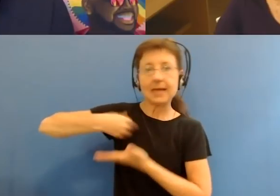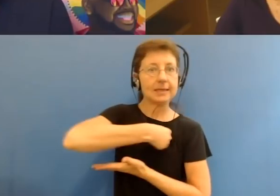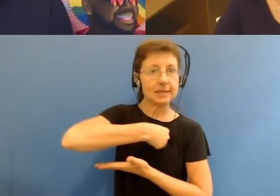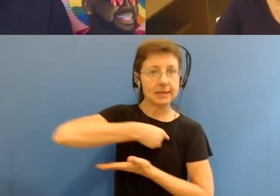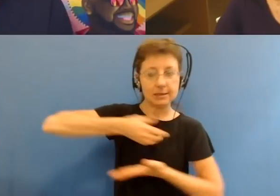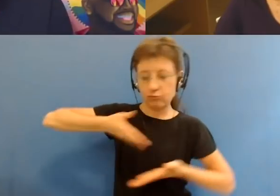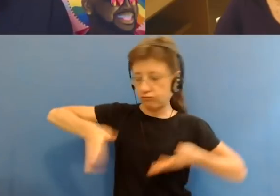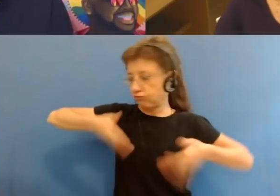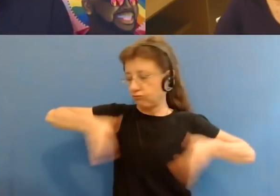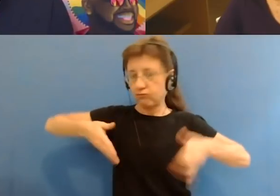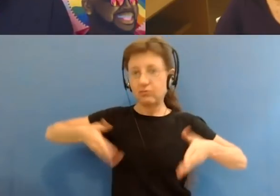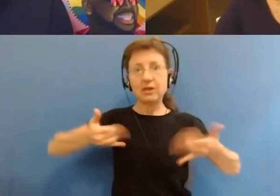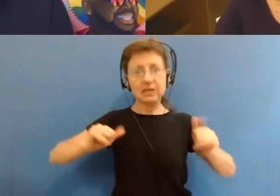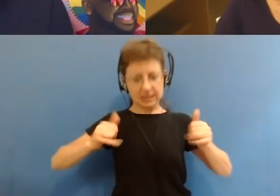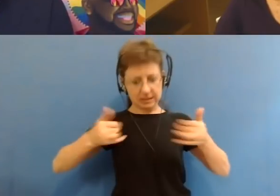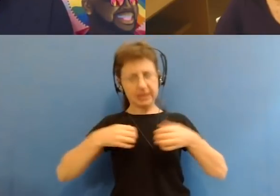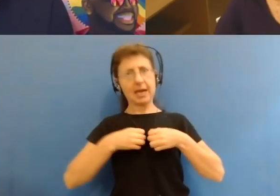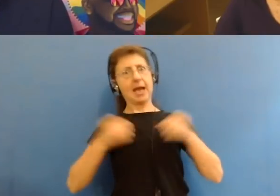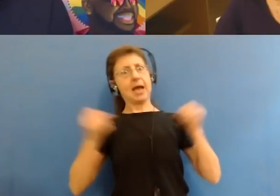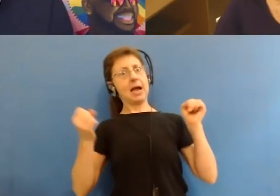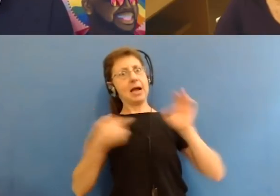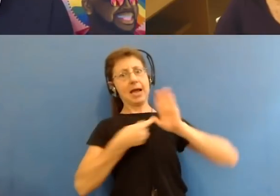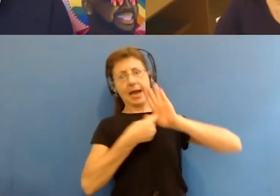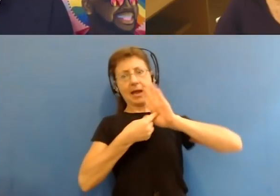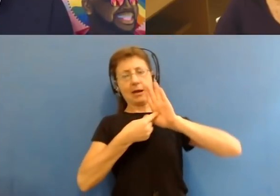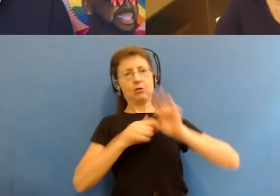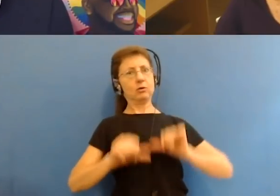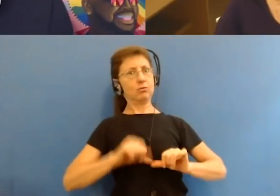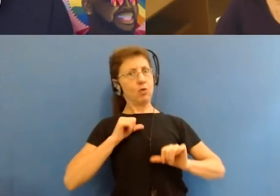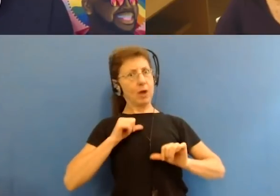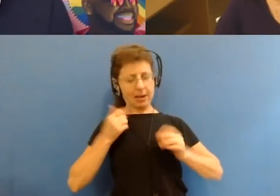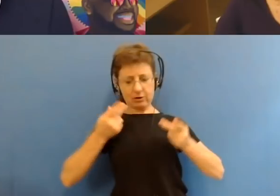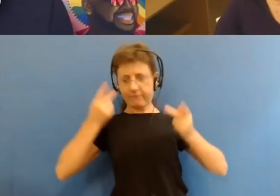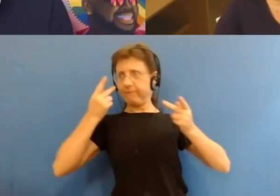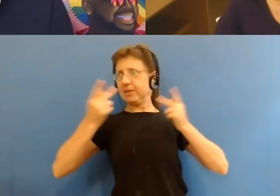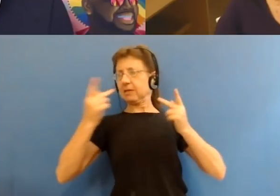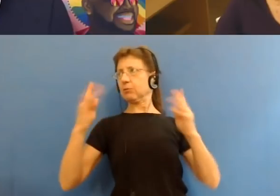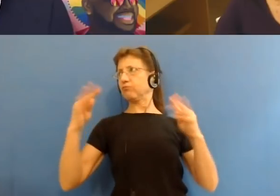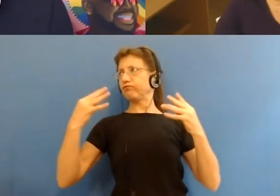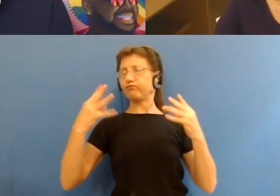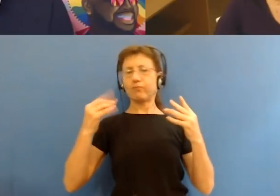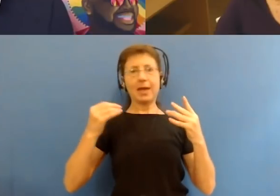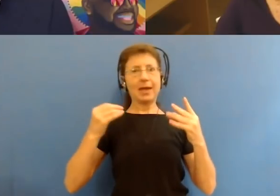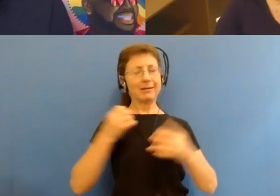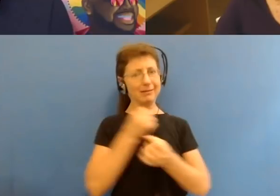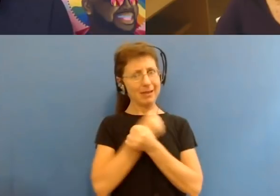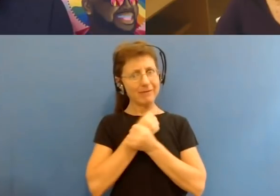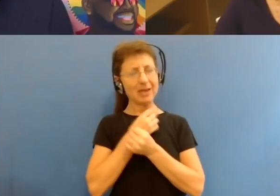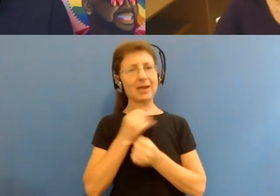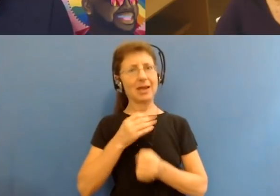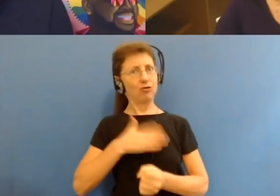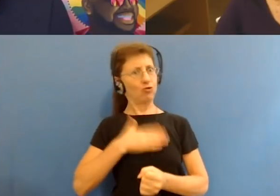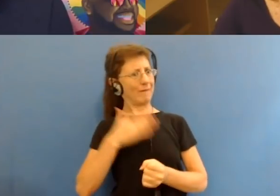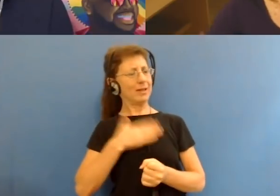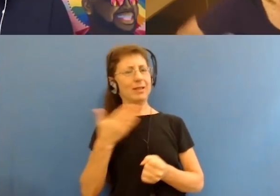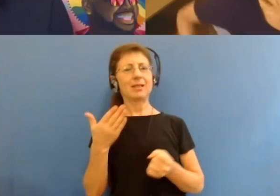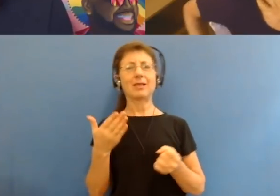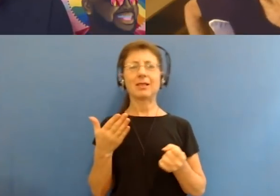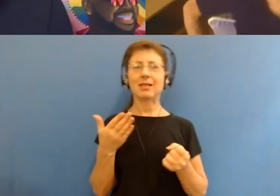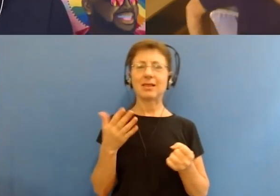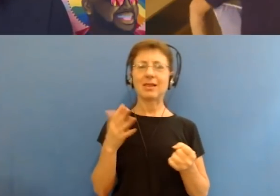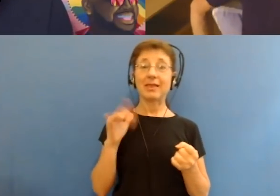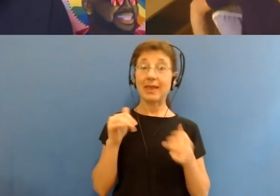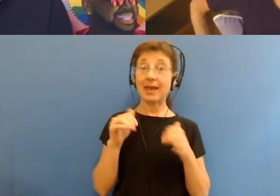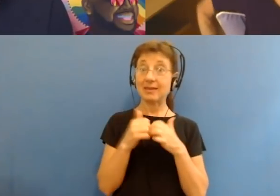out and proud and visible and loving and joyful, you know, that's part of how we wage